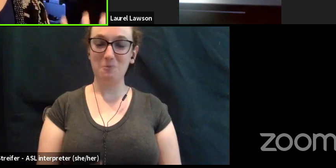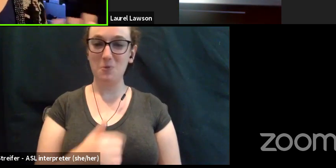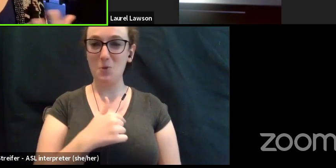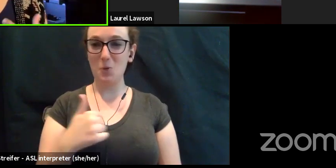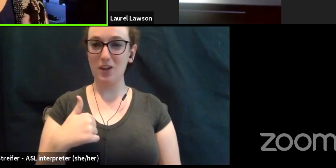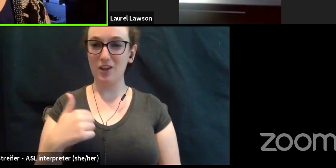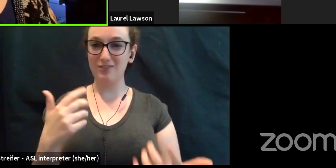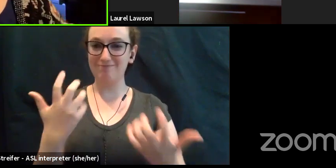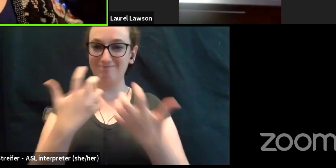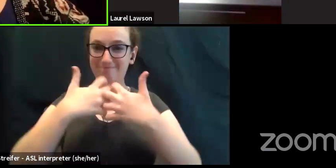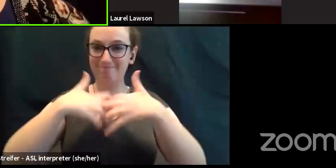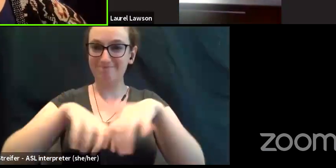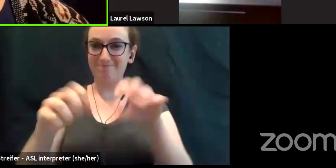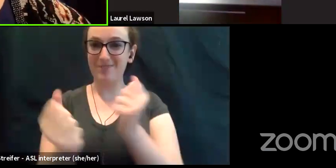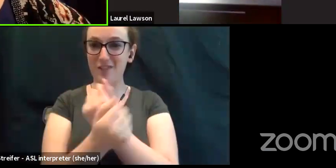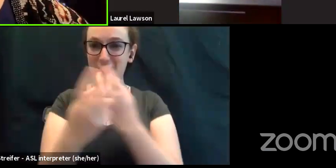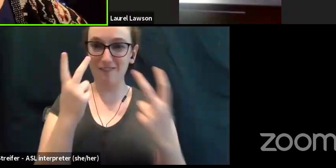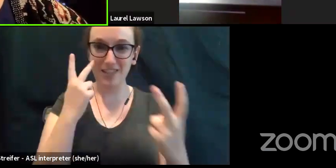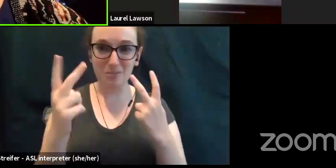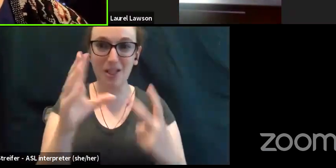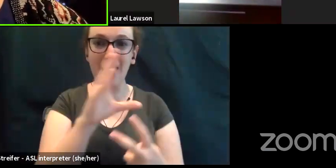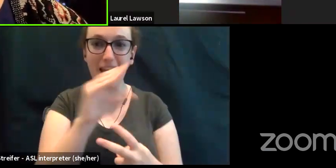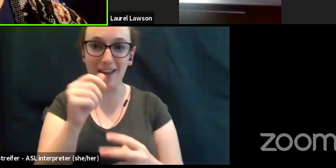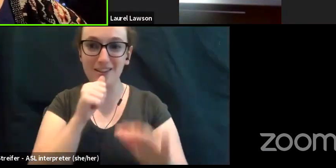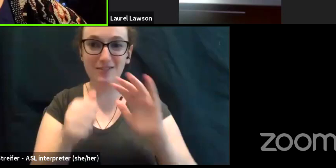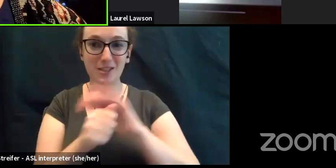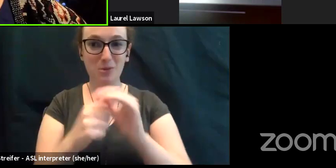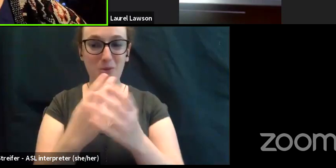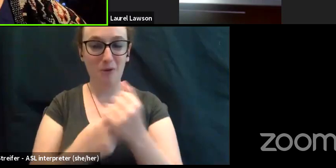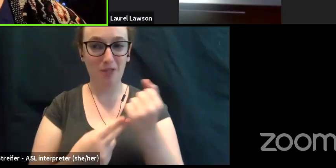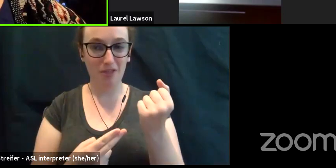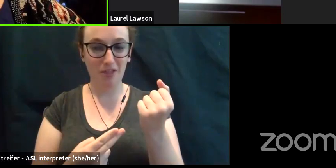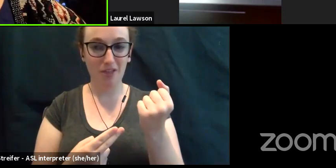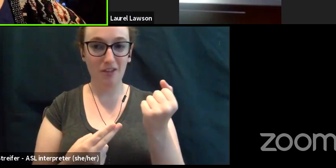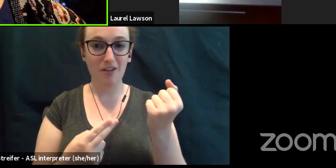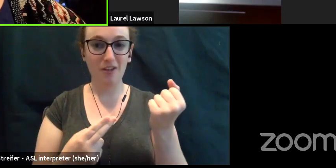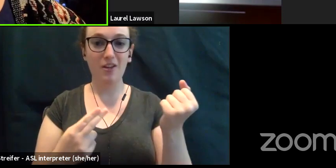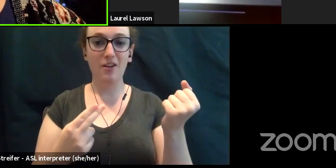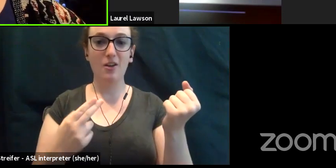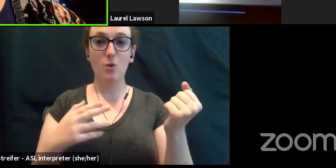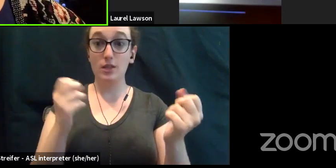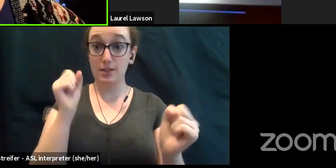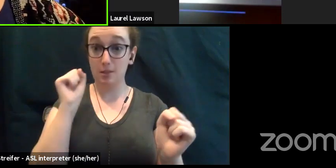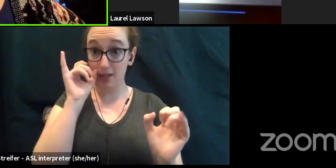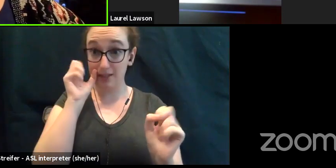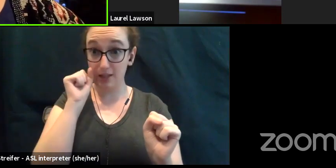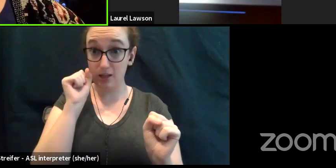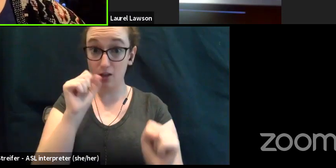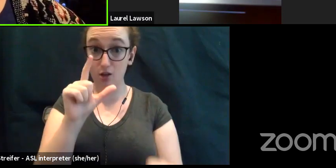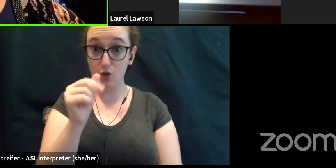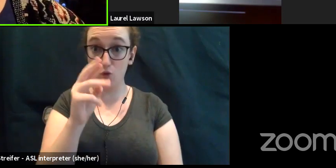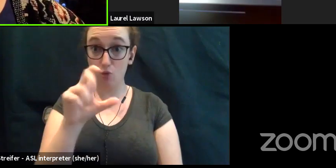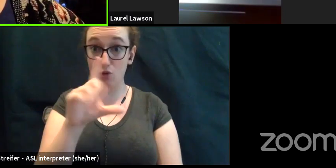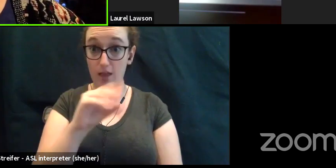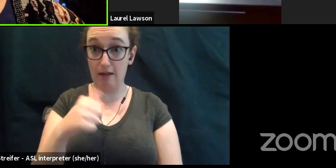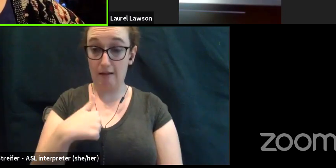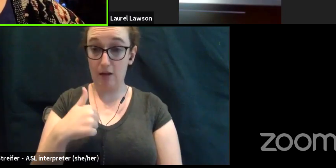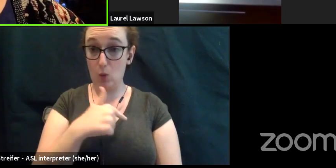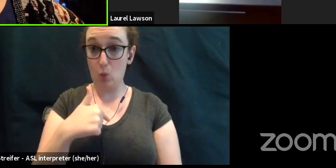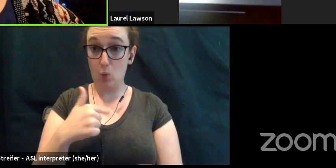integrating what's visible and what's invisible. And what's been really remarkable was Laurel and I got all the registration